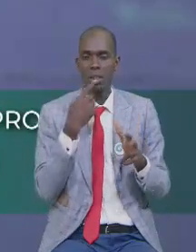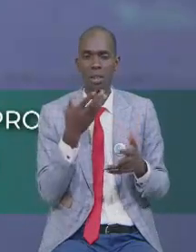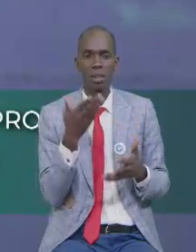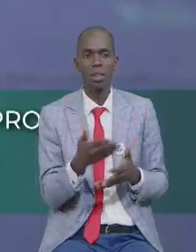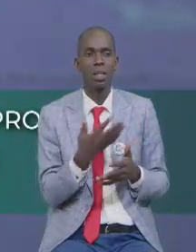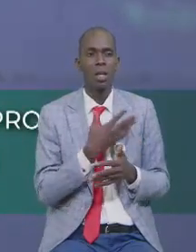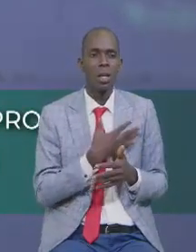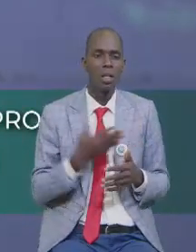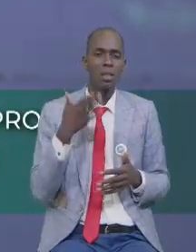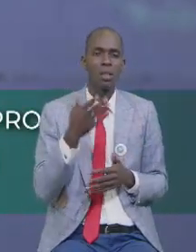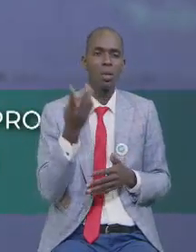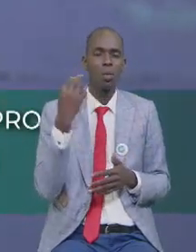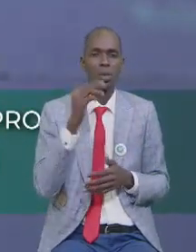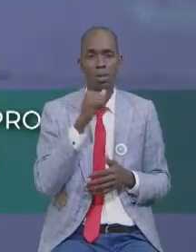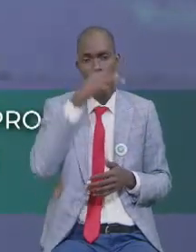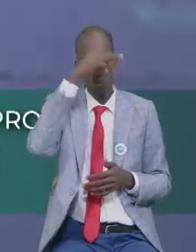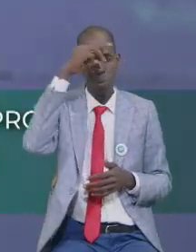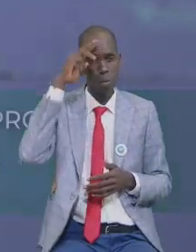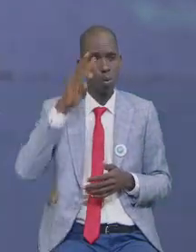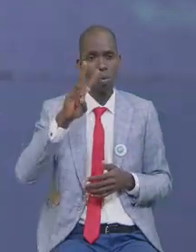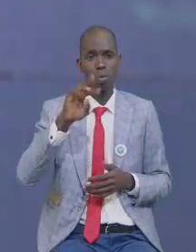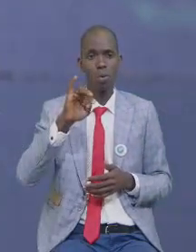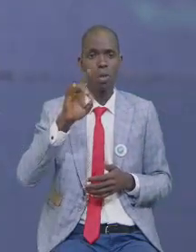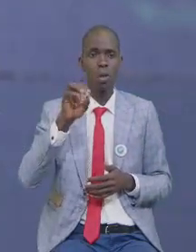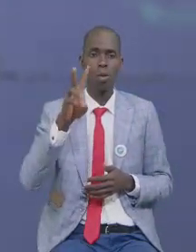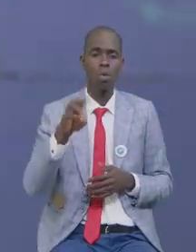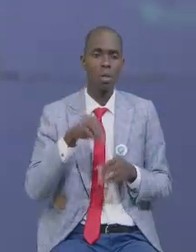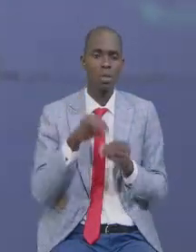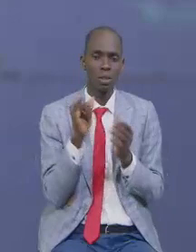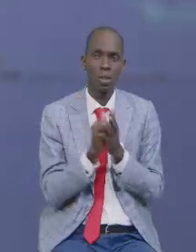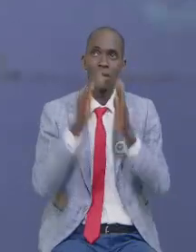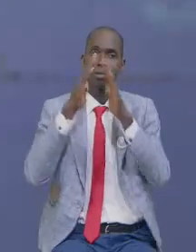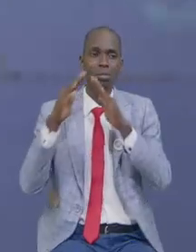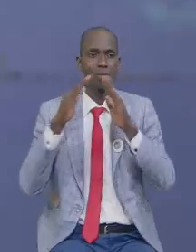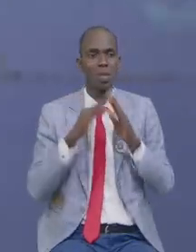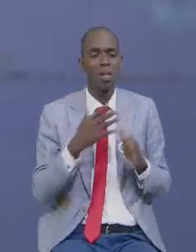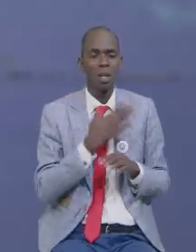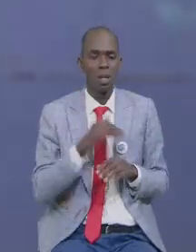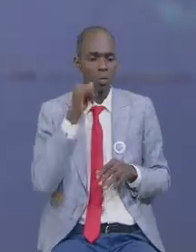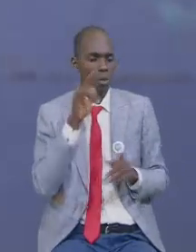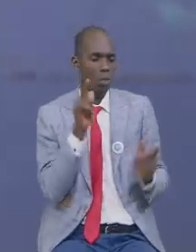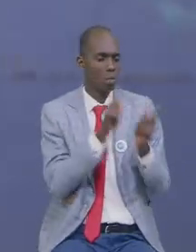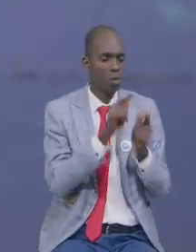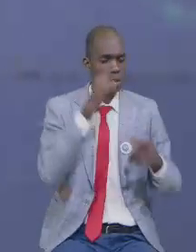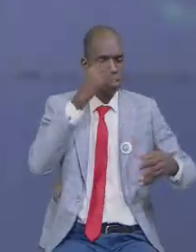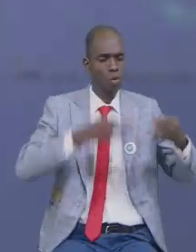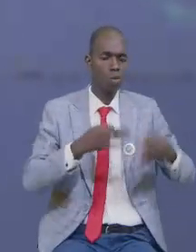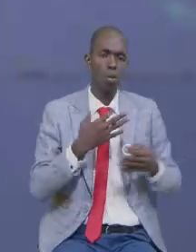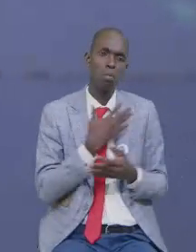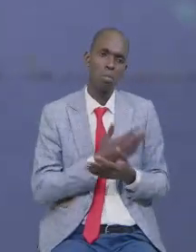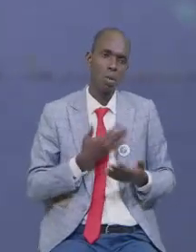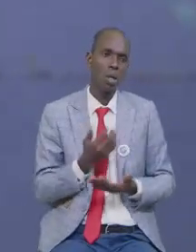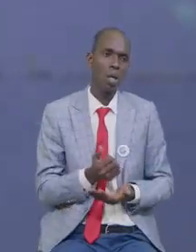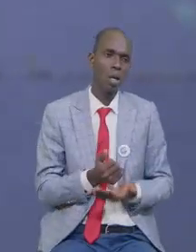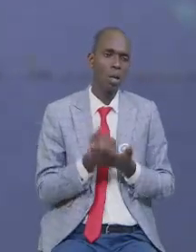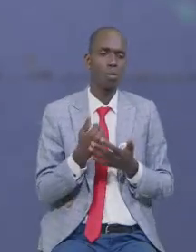a widow in that city, and she came unto him, saying, avenge me of